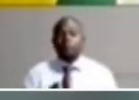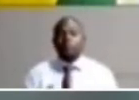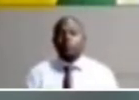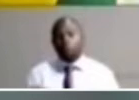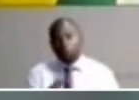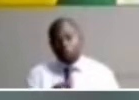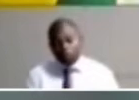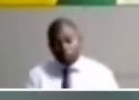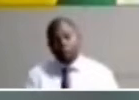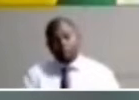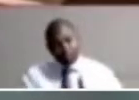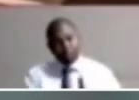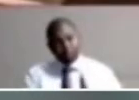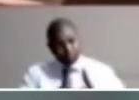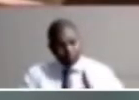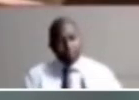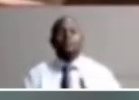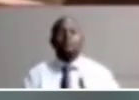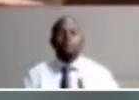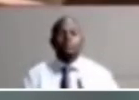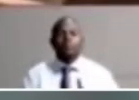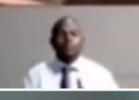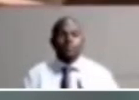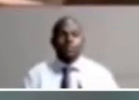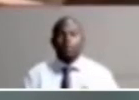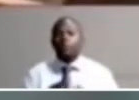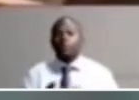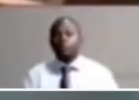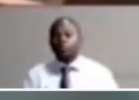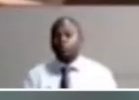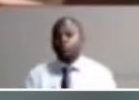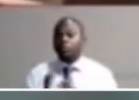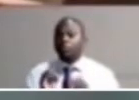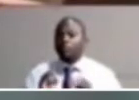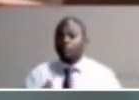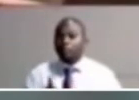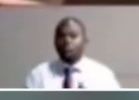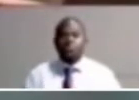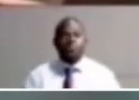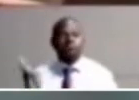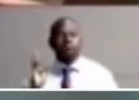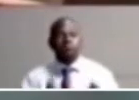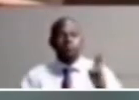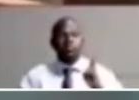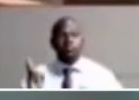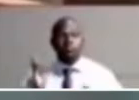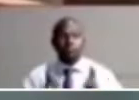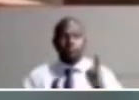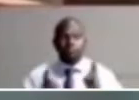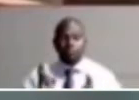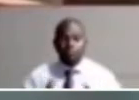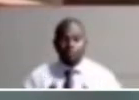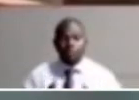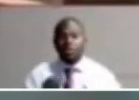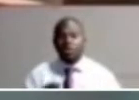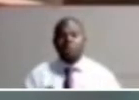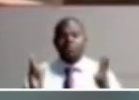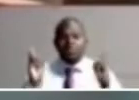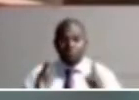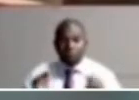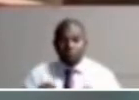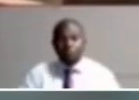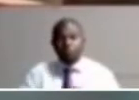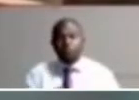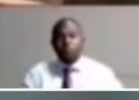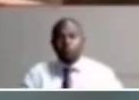That's all that was required. But we are not sure that people listened. Because if they did that, then the virus